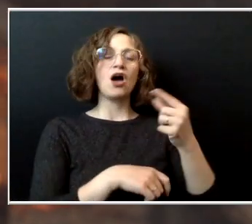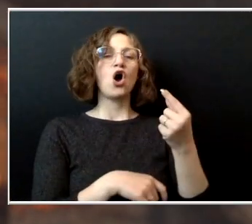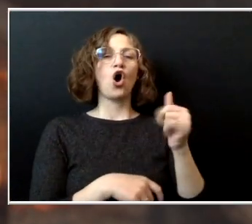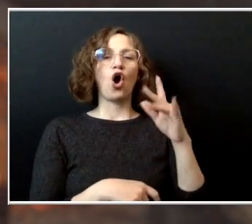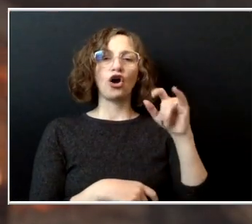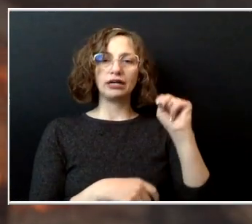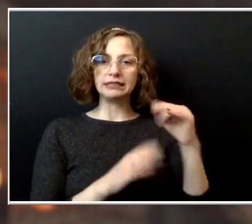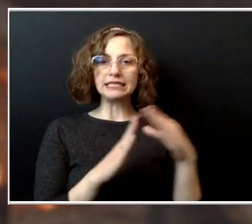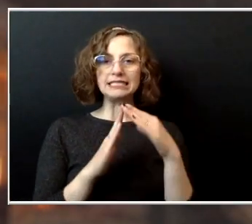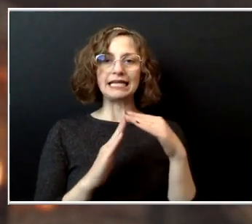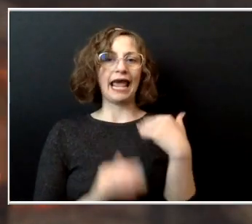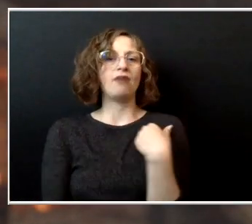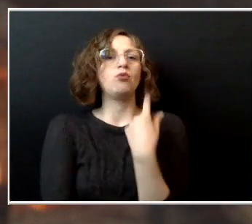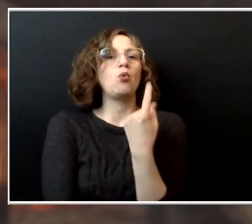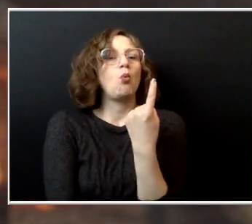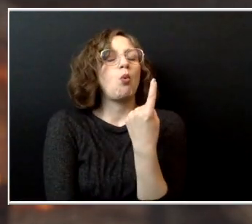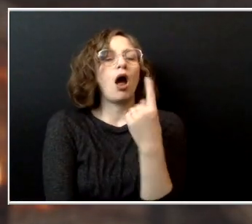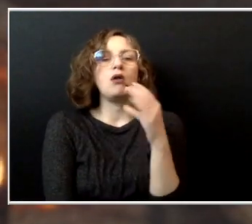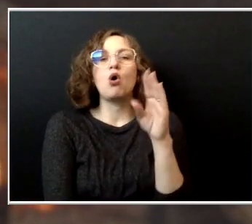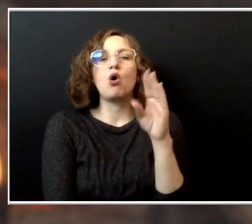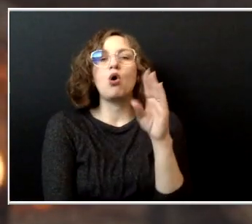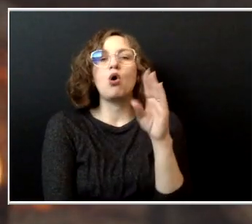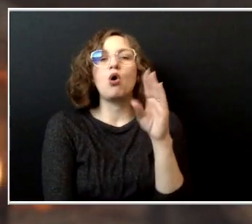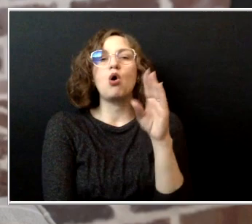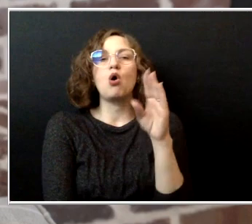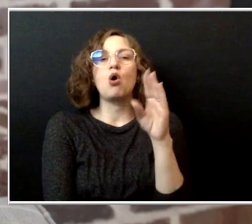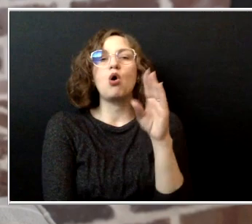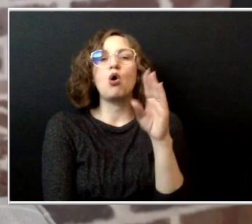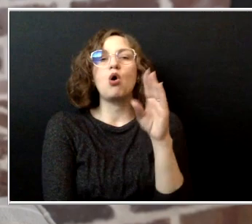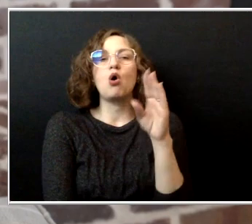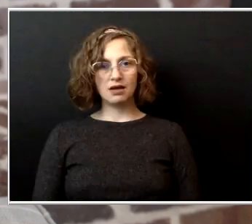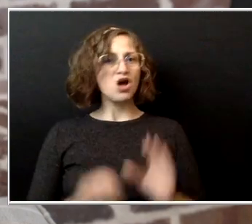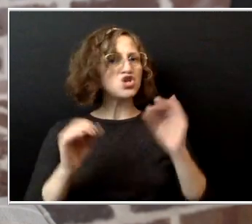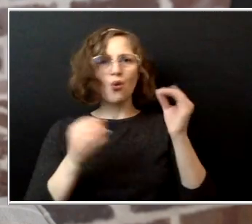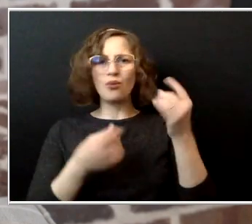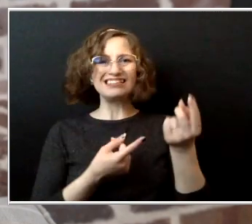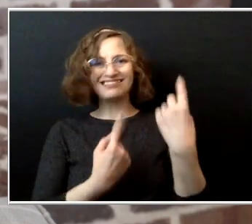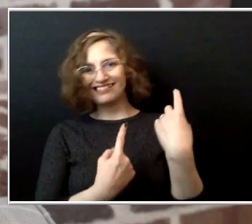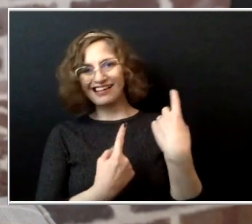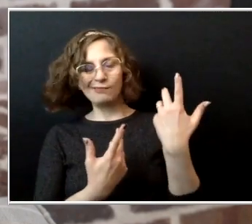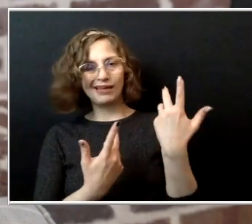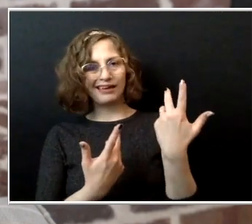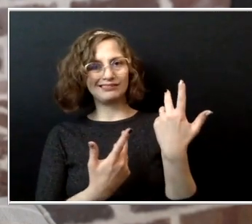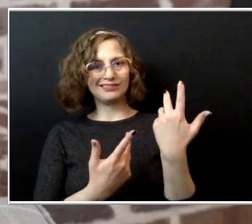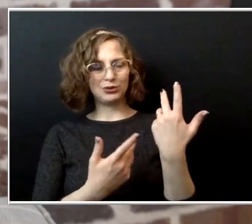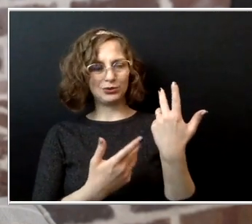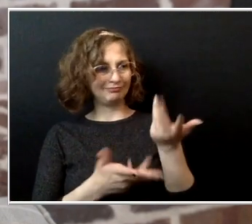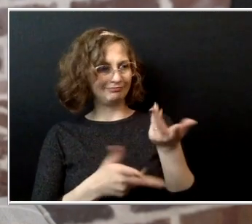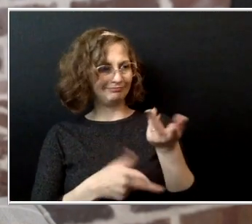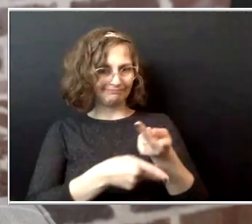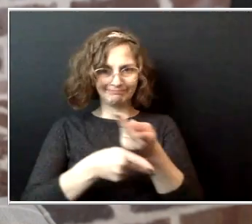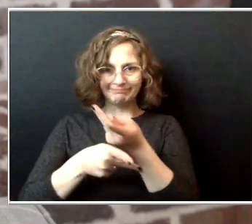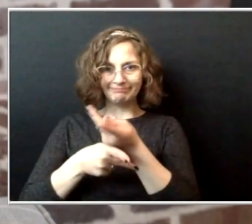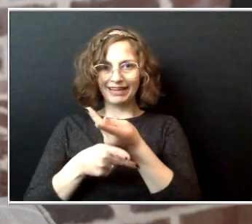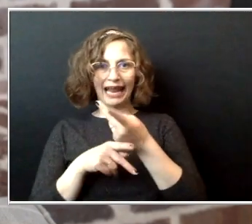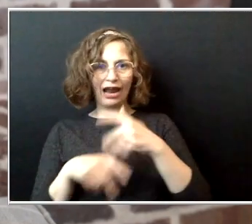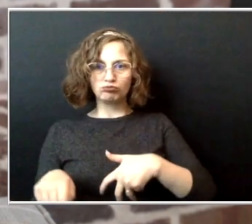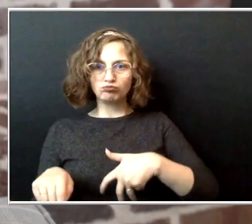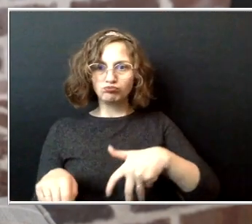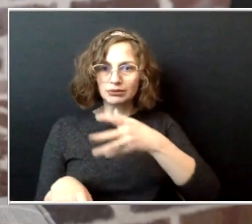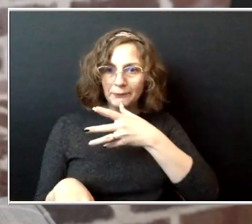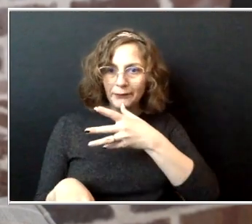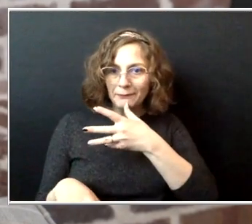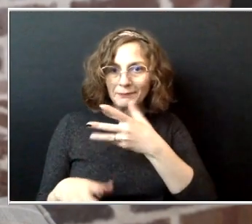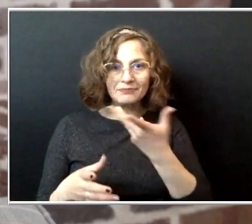No one's coming to do the maternal fetal care for moms in Garden City.